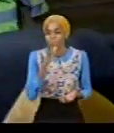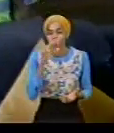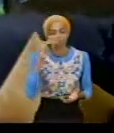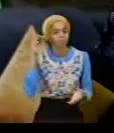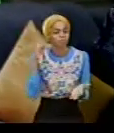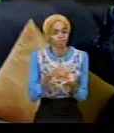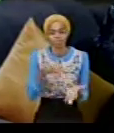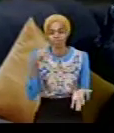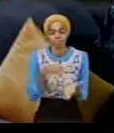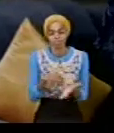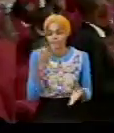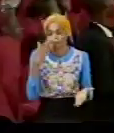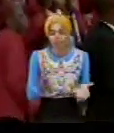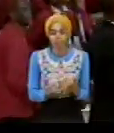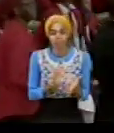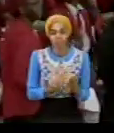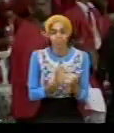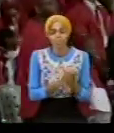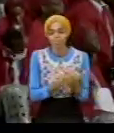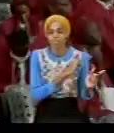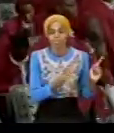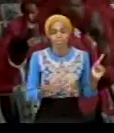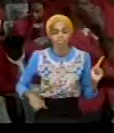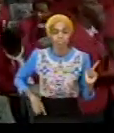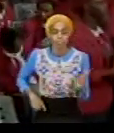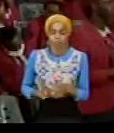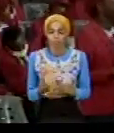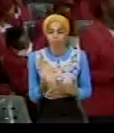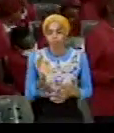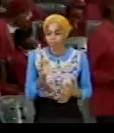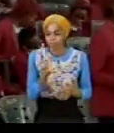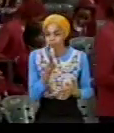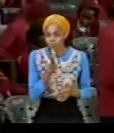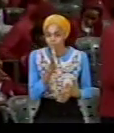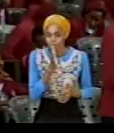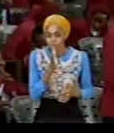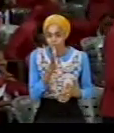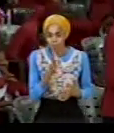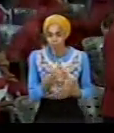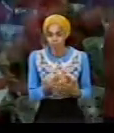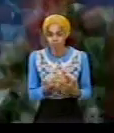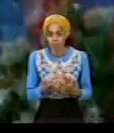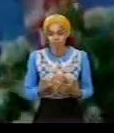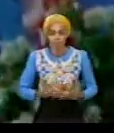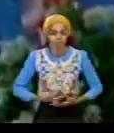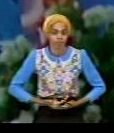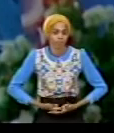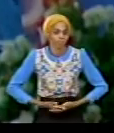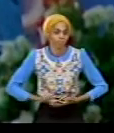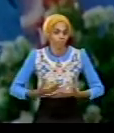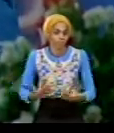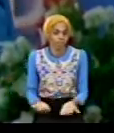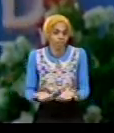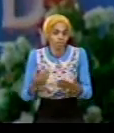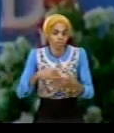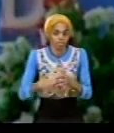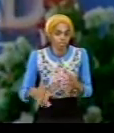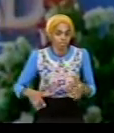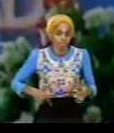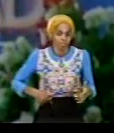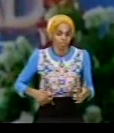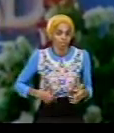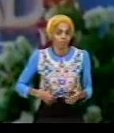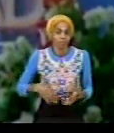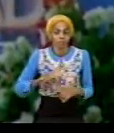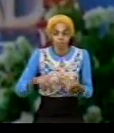Praise the Lord. Our mothers carry us in their wombs, but our mommy carries